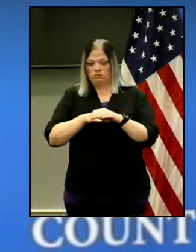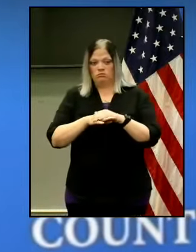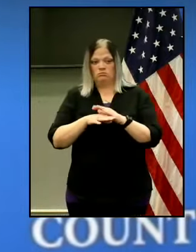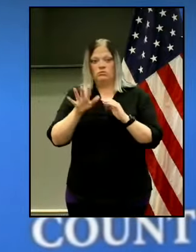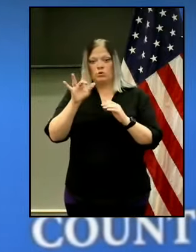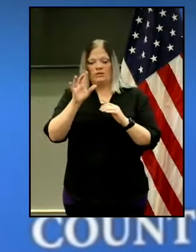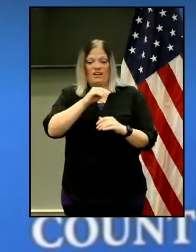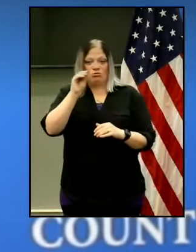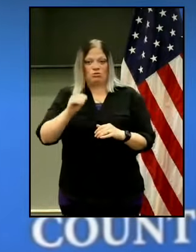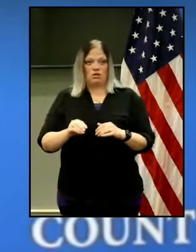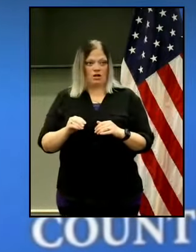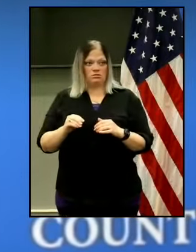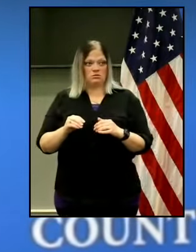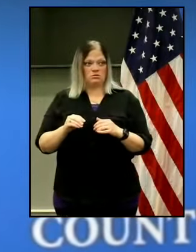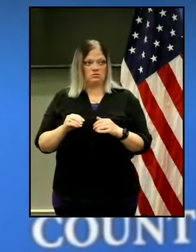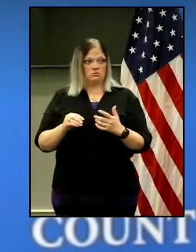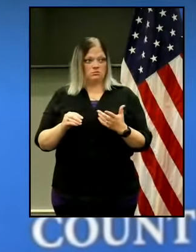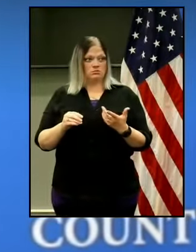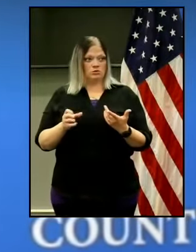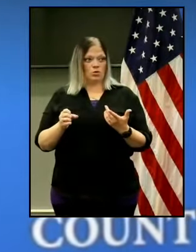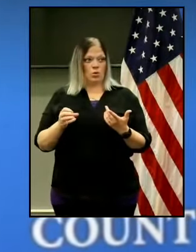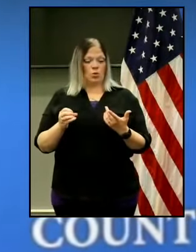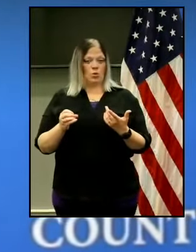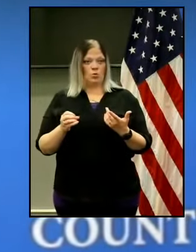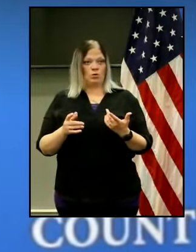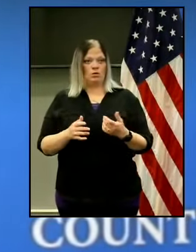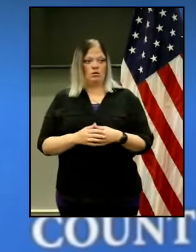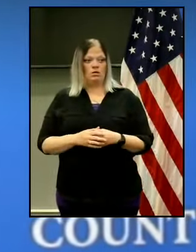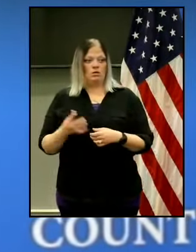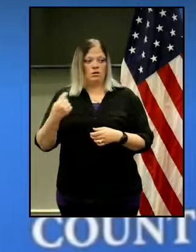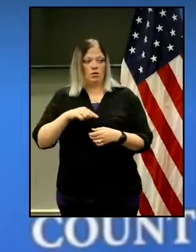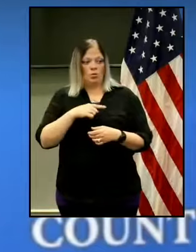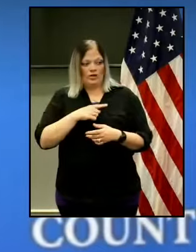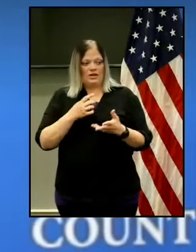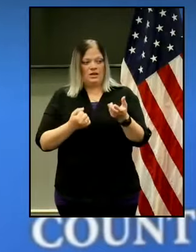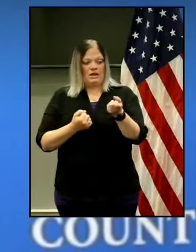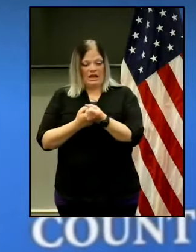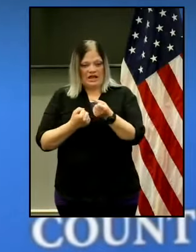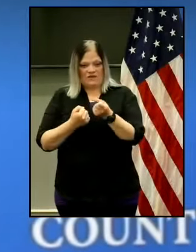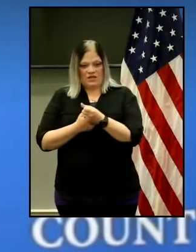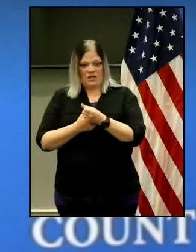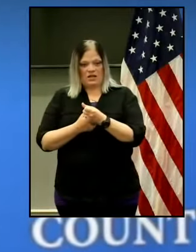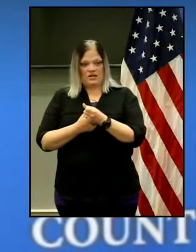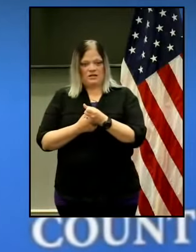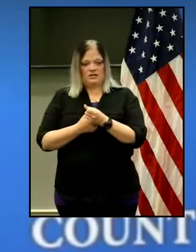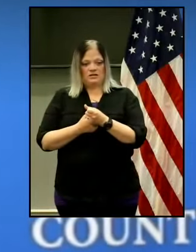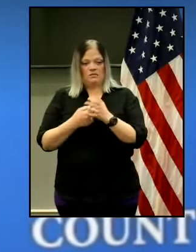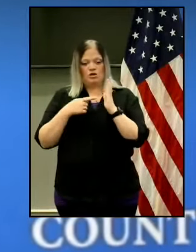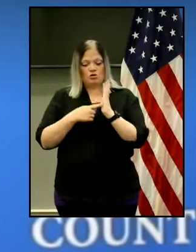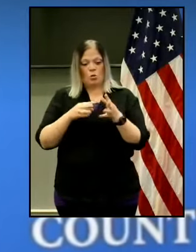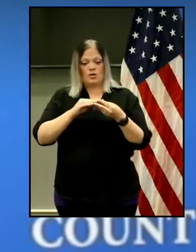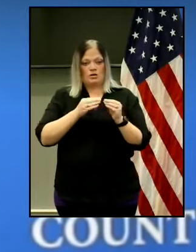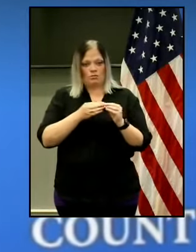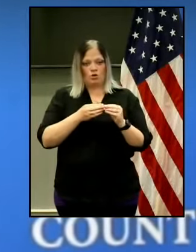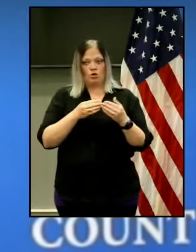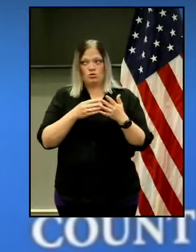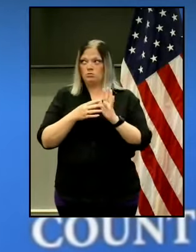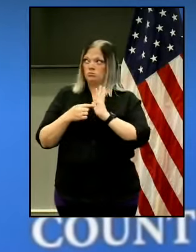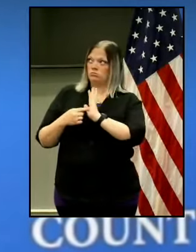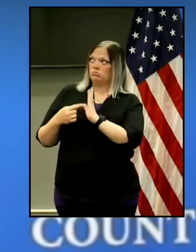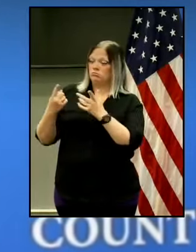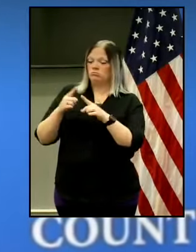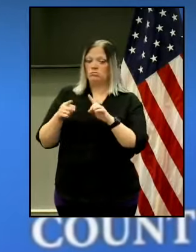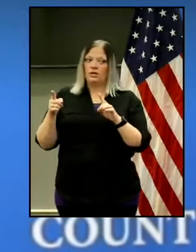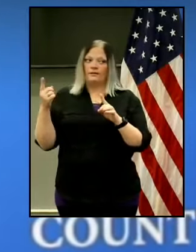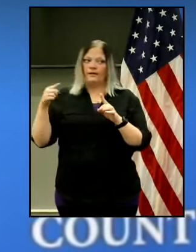or 25% of their capacity. So we are advocating by showing the numbers and the good things, but they've pretty much